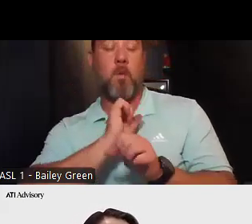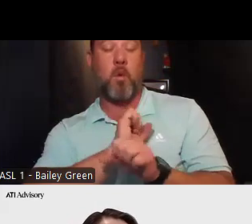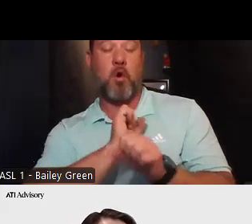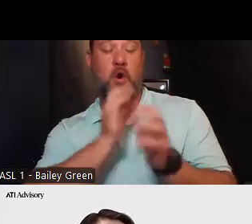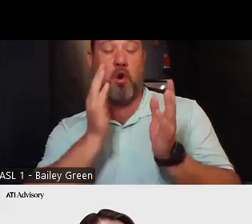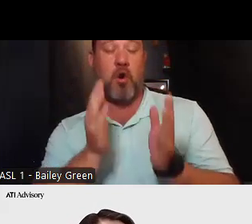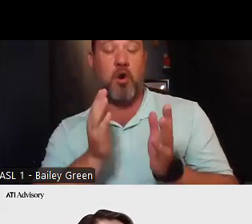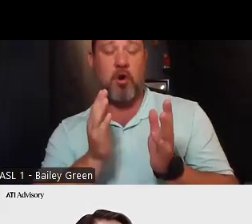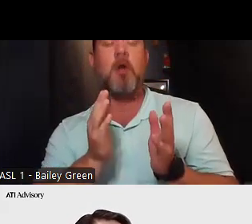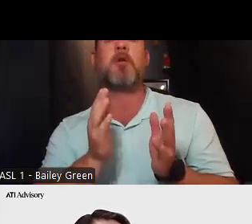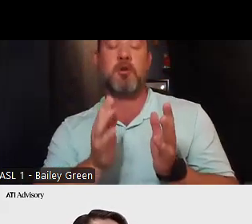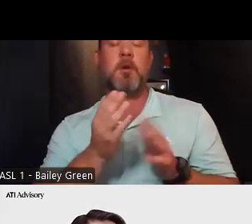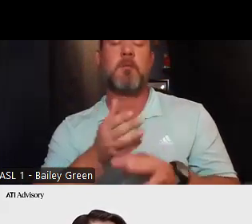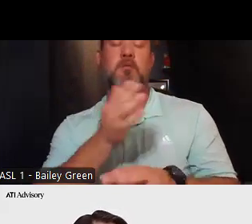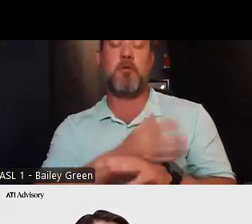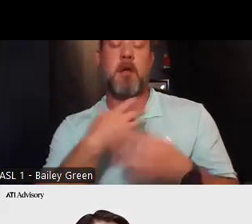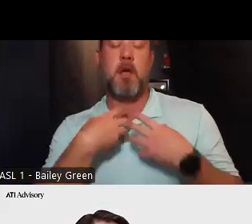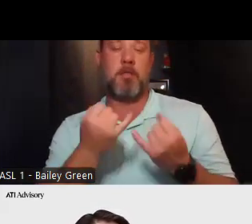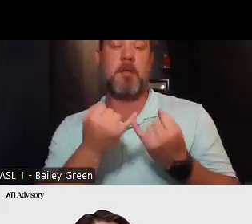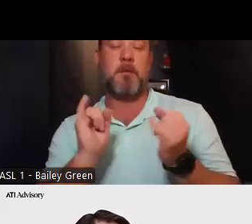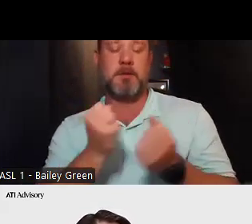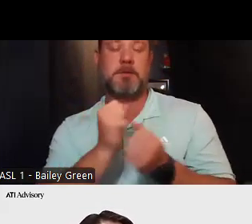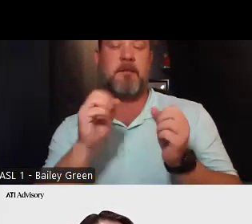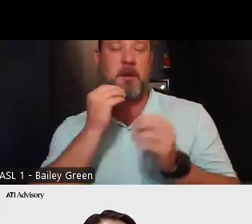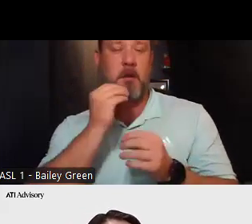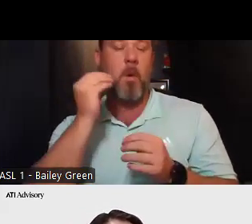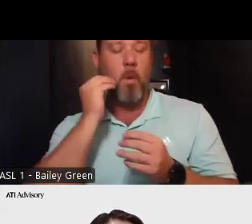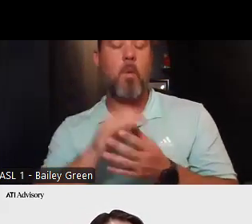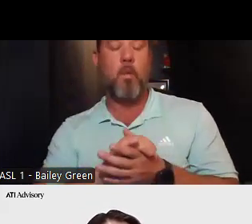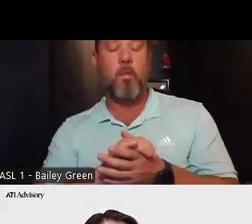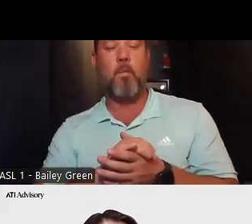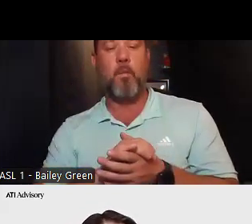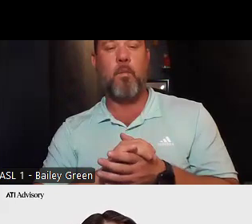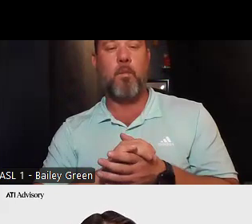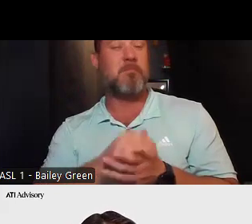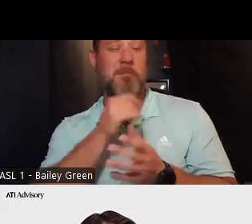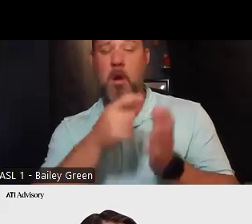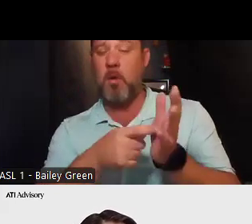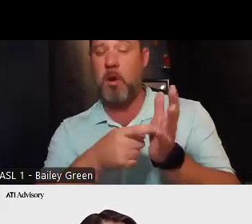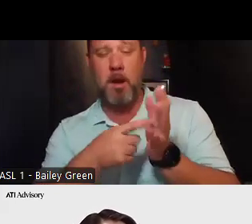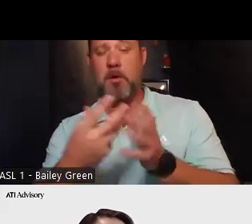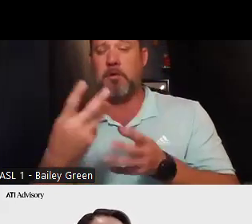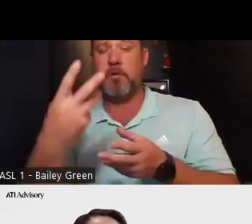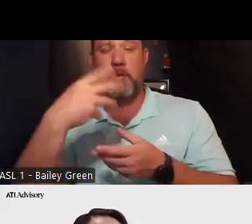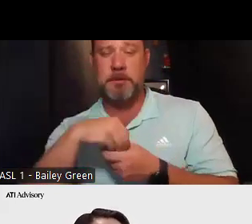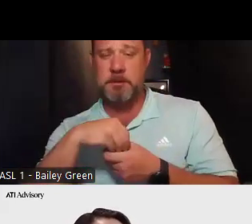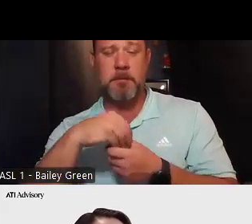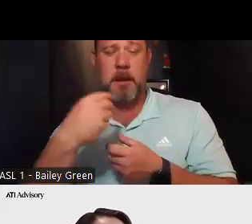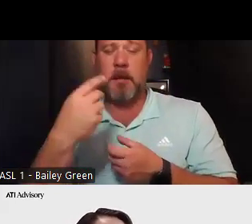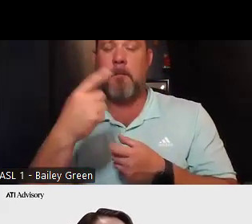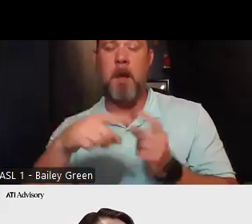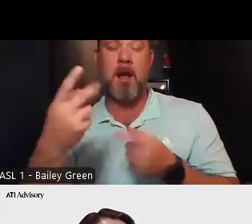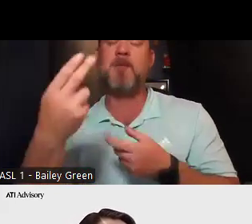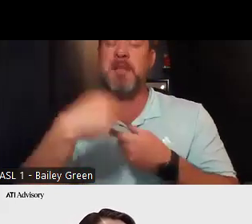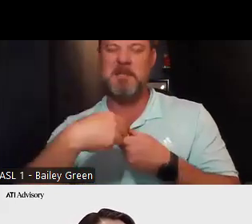can improve their health, independence, and safety within their home. So individuals would not be required to participate in this program, but